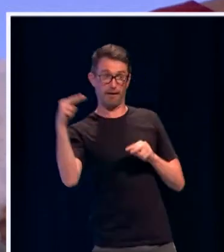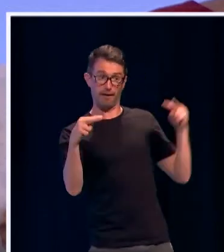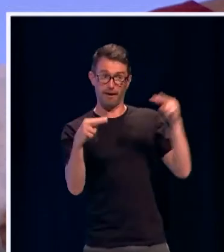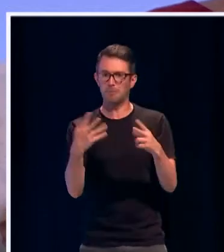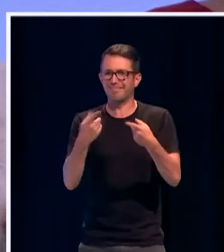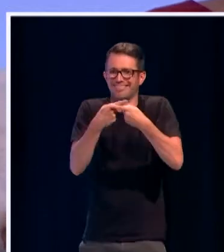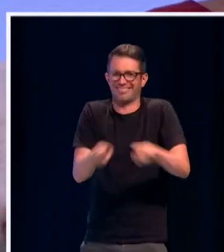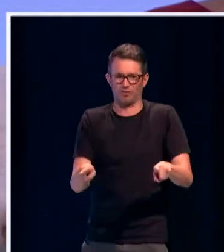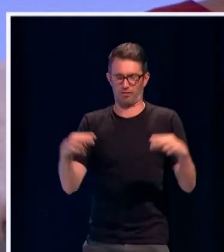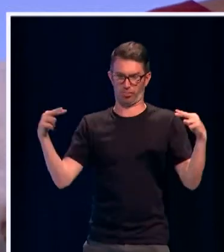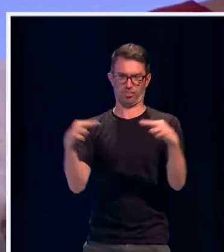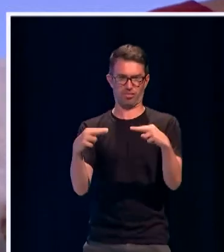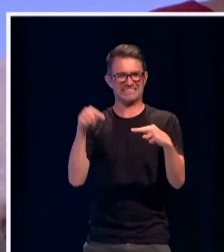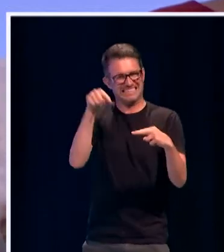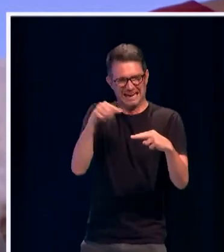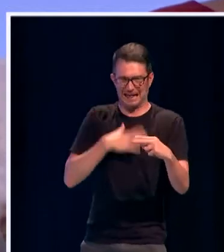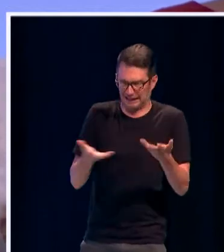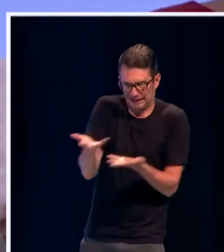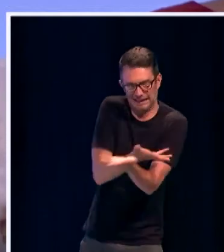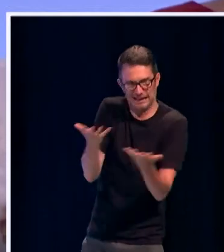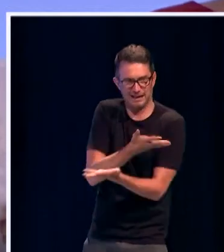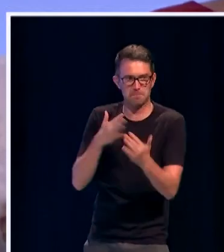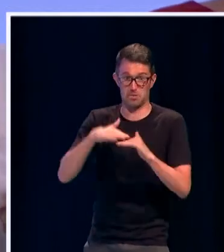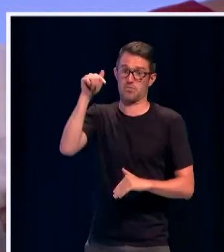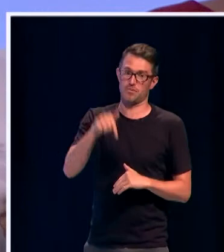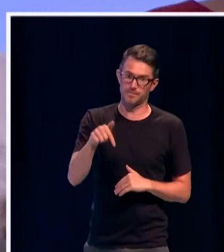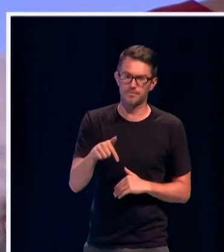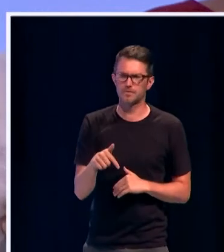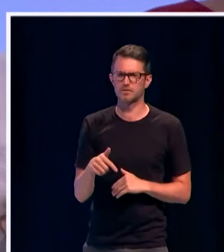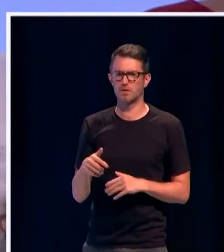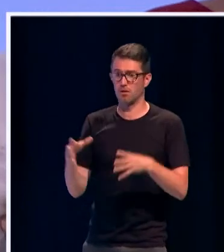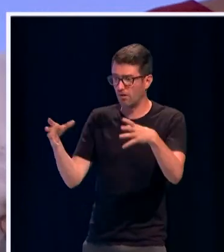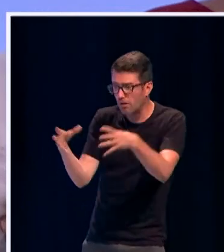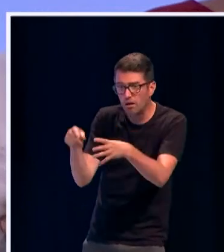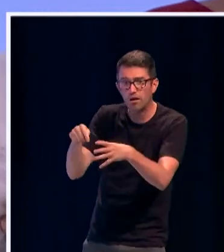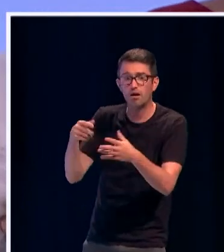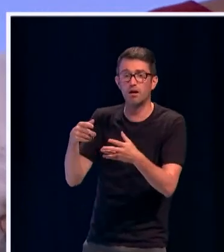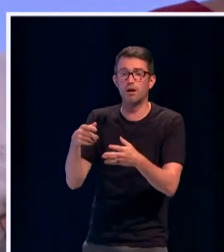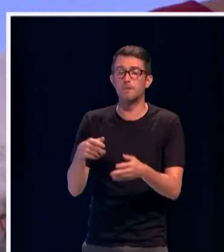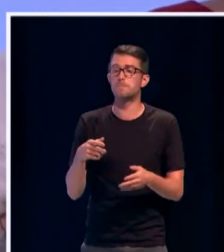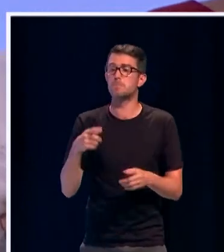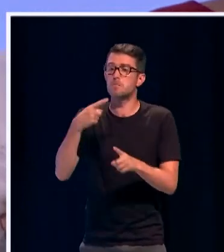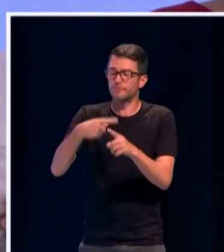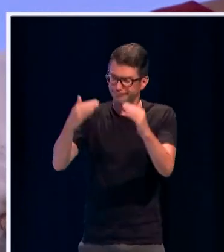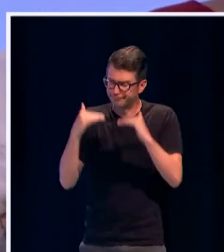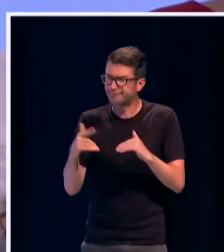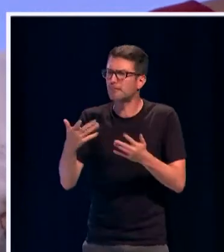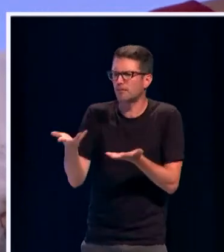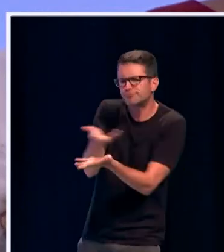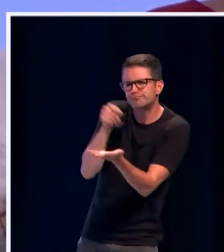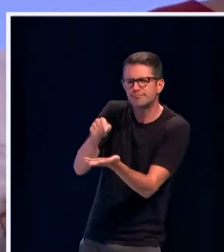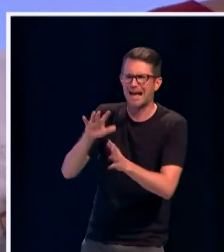organized specifically on empowerment. Indeed, we found that there is no more